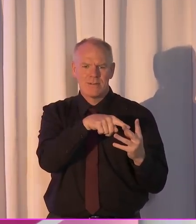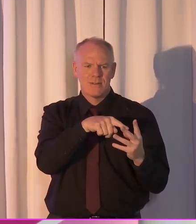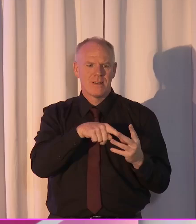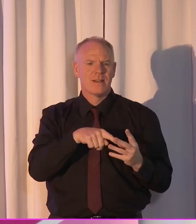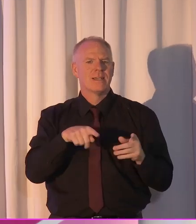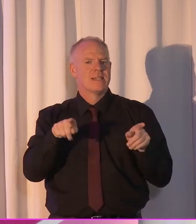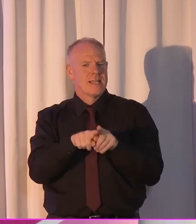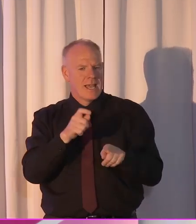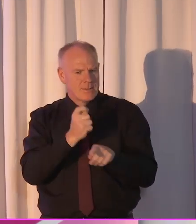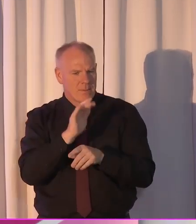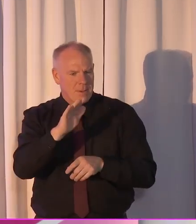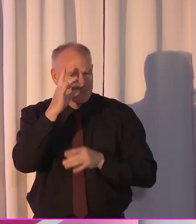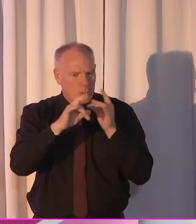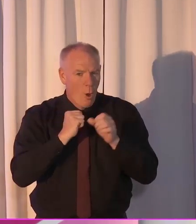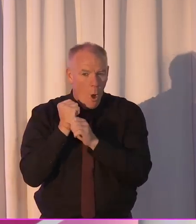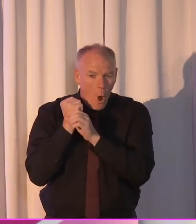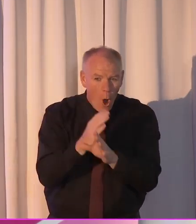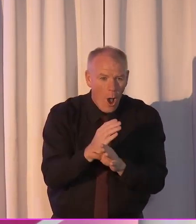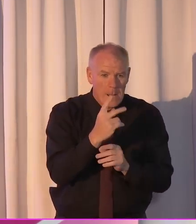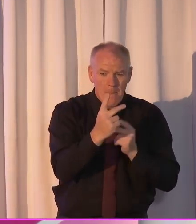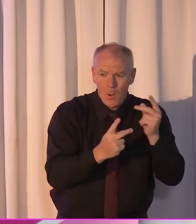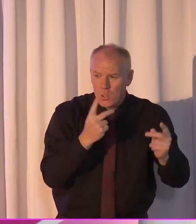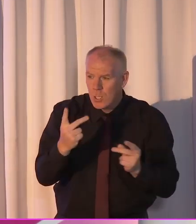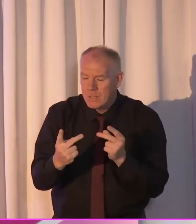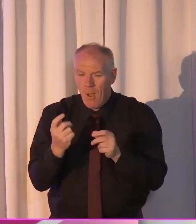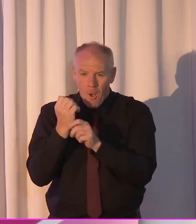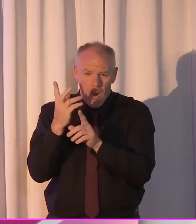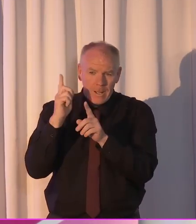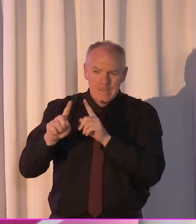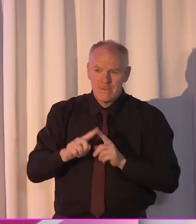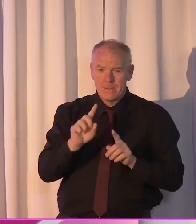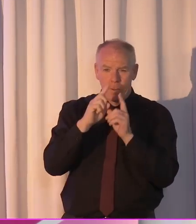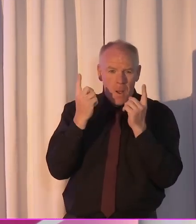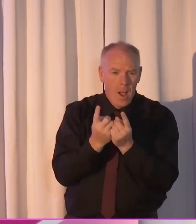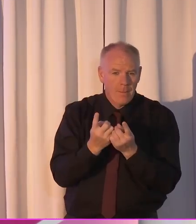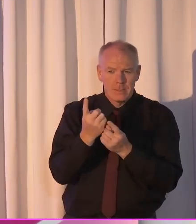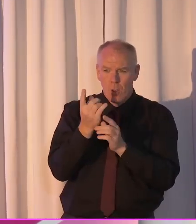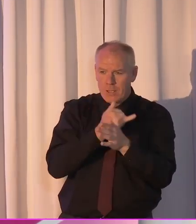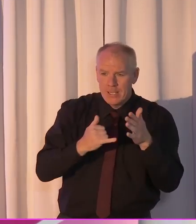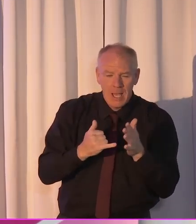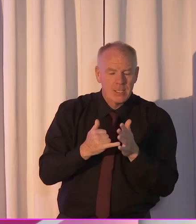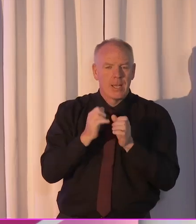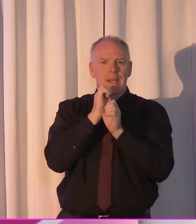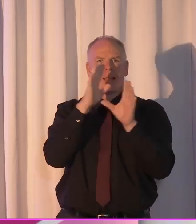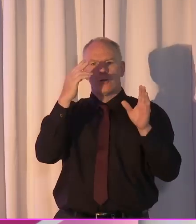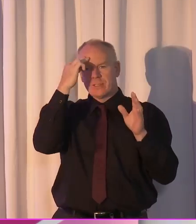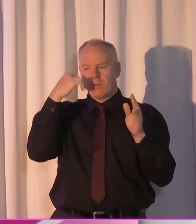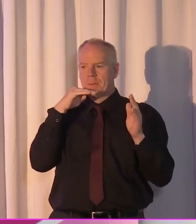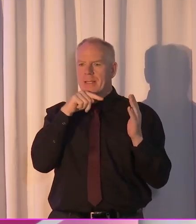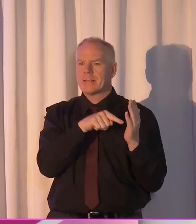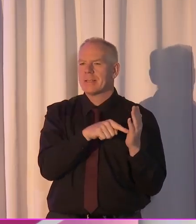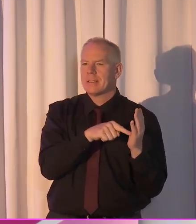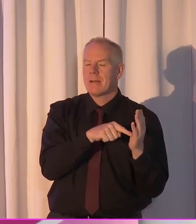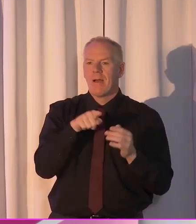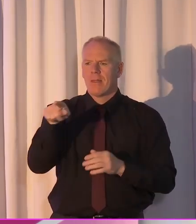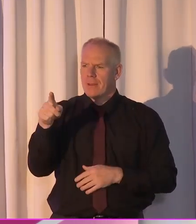But we also need to ensure all our partners across all of the different departments, all of the different agencies, also have that clear understanding that